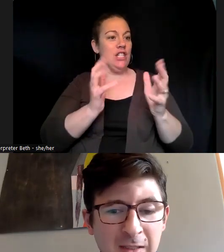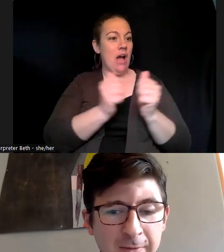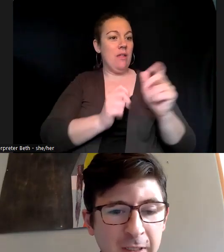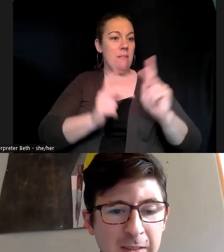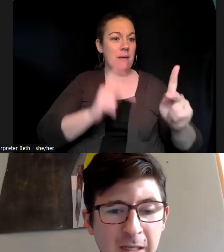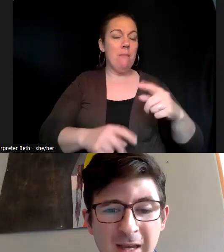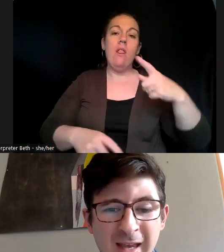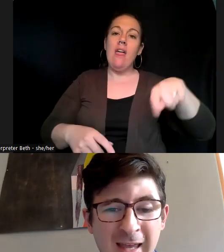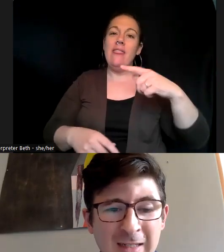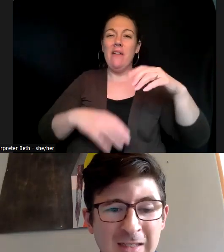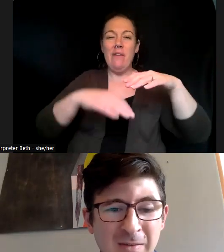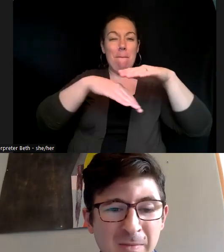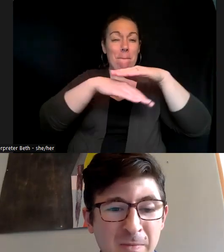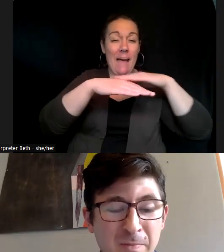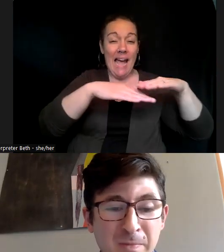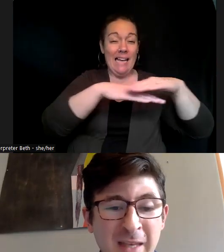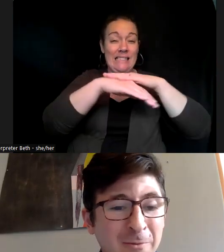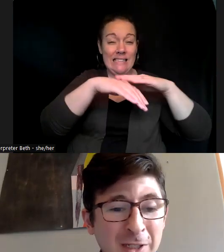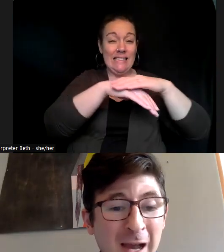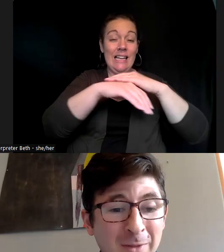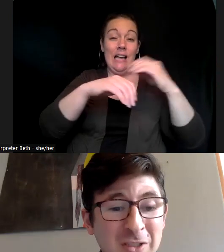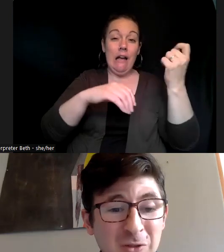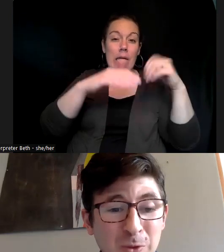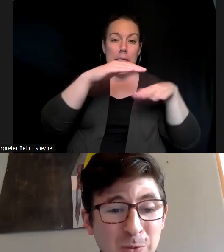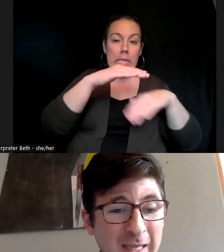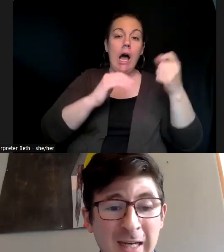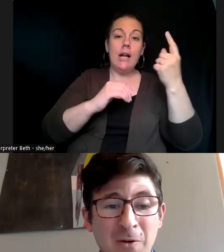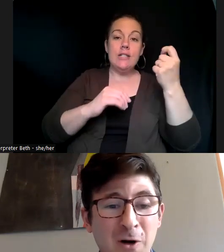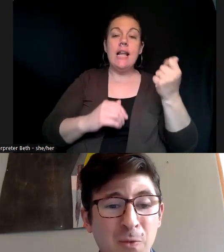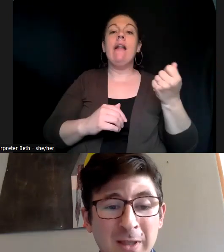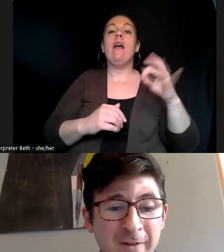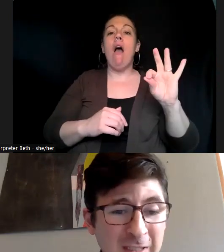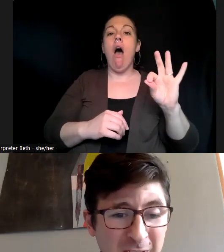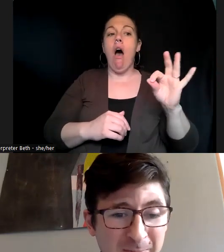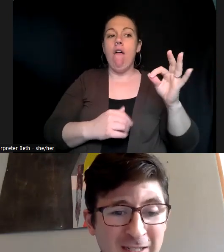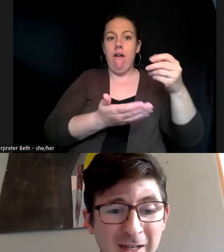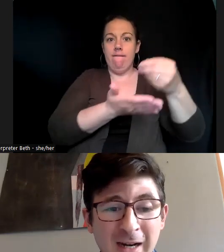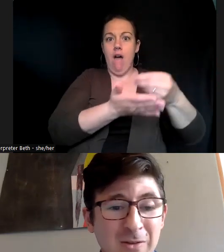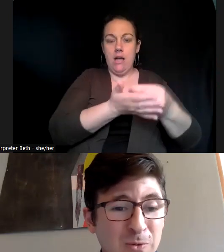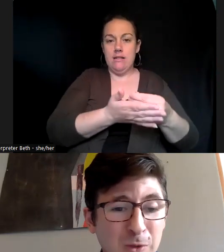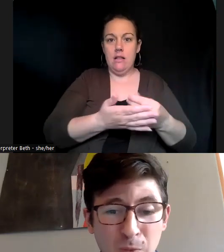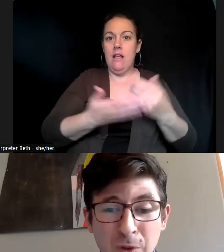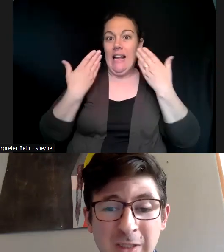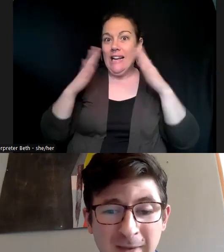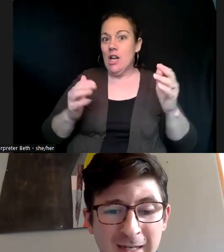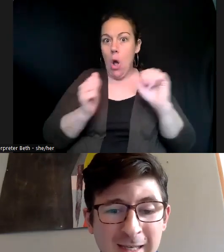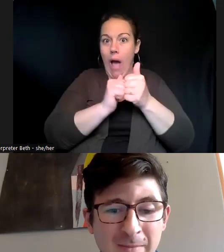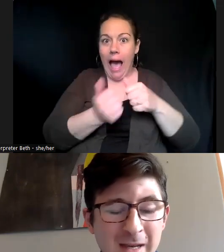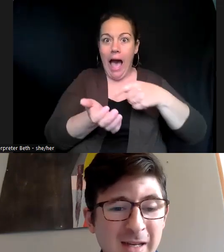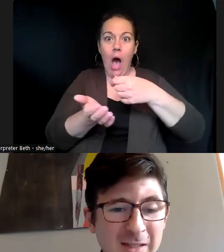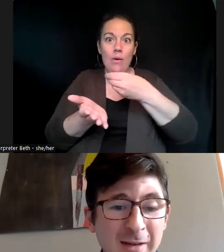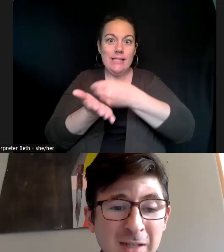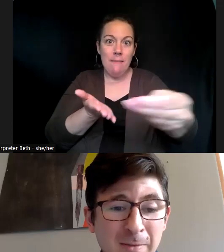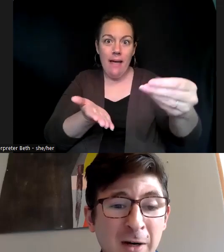understanding of ESSER funds, and they didn't really know how much their schools were getting or what the funds could be spent on or how schools were spending